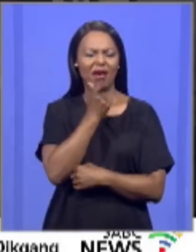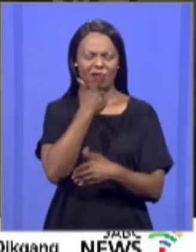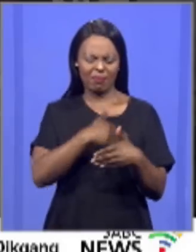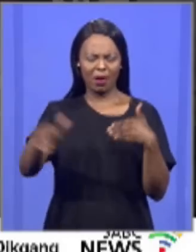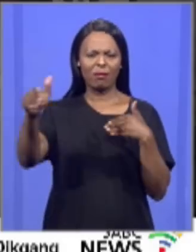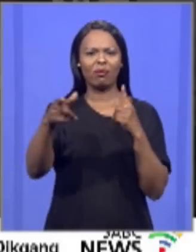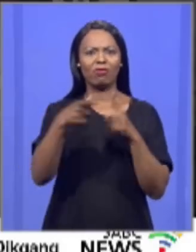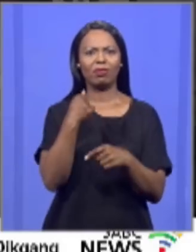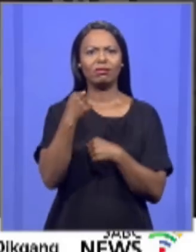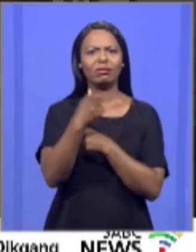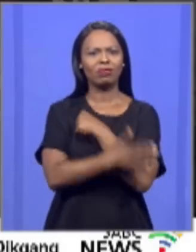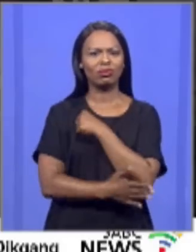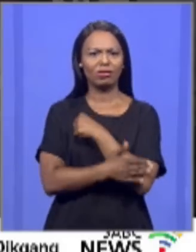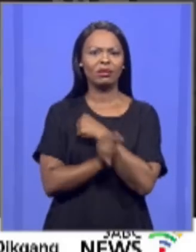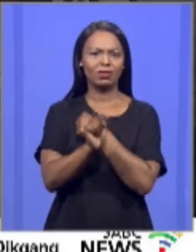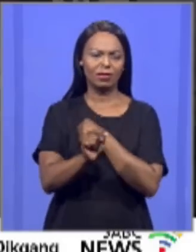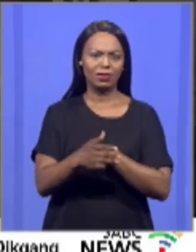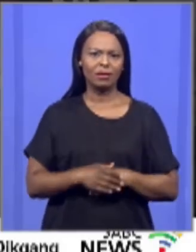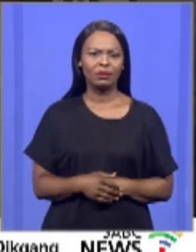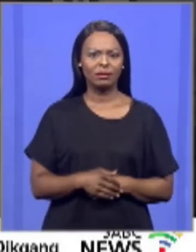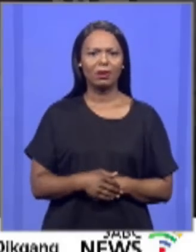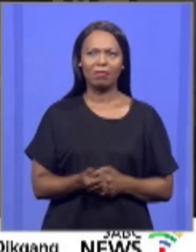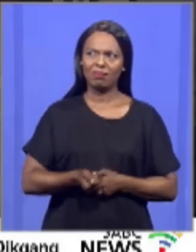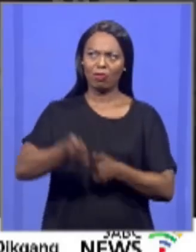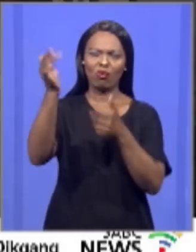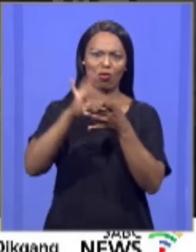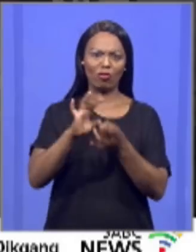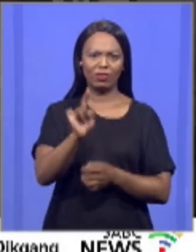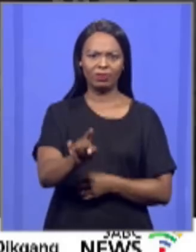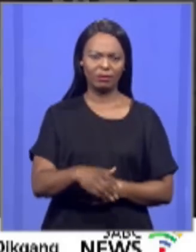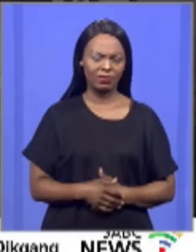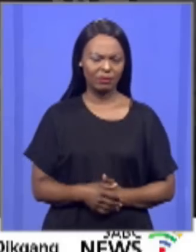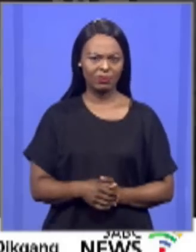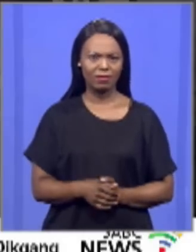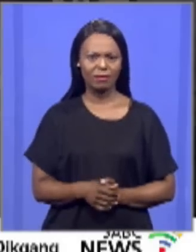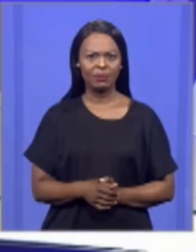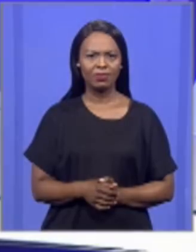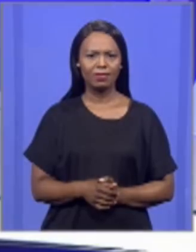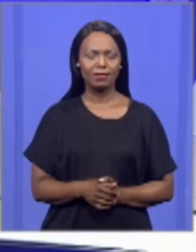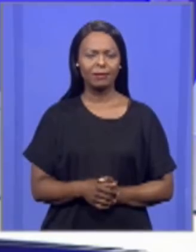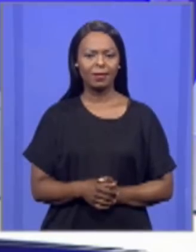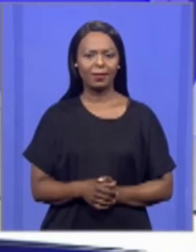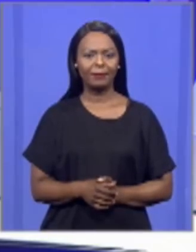ka kwano a ba tsamaile mo nageng a boetse go ga bona.